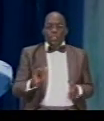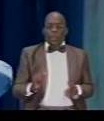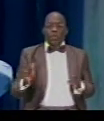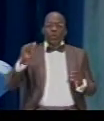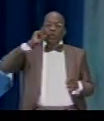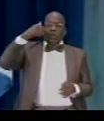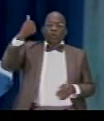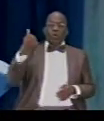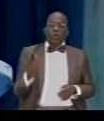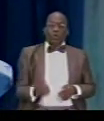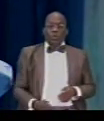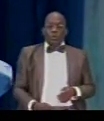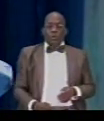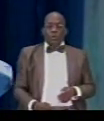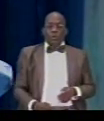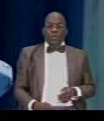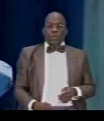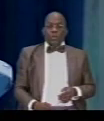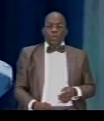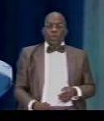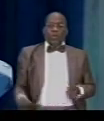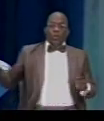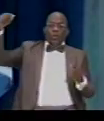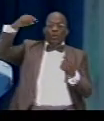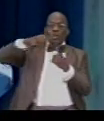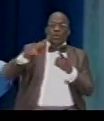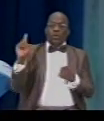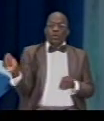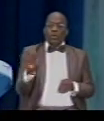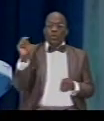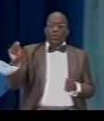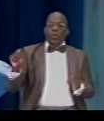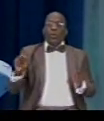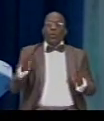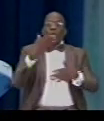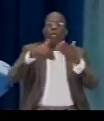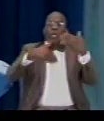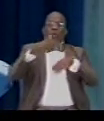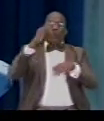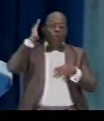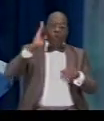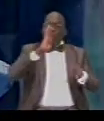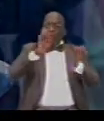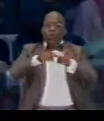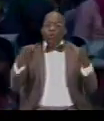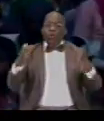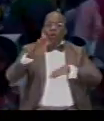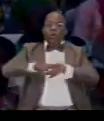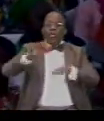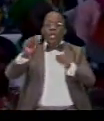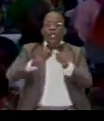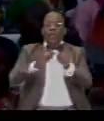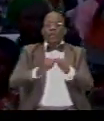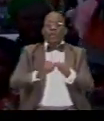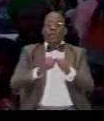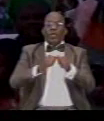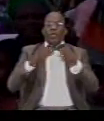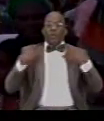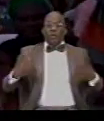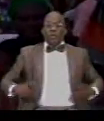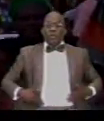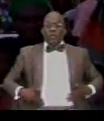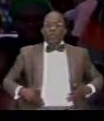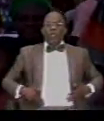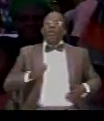Tomorrow till Tuesday, heaven will be open upon everyone. Not just here in the